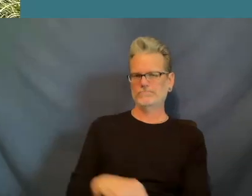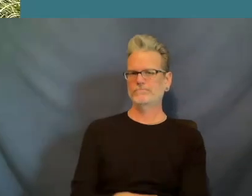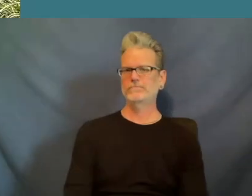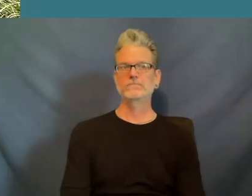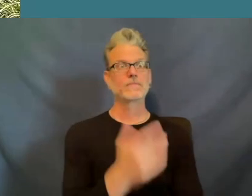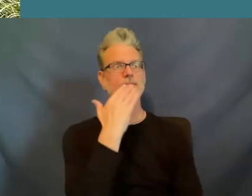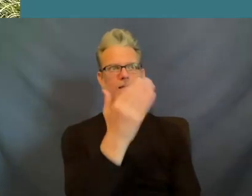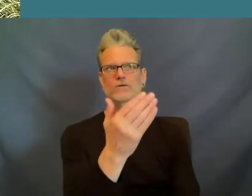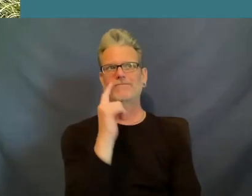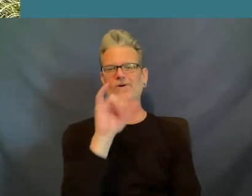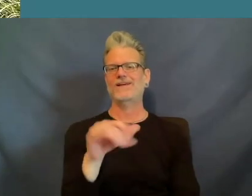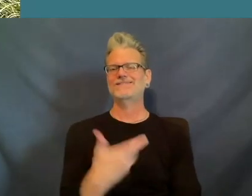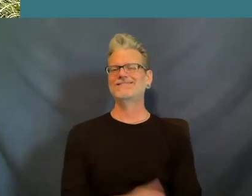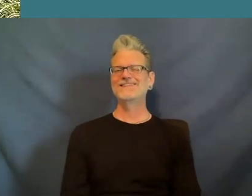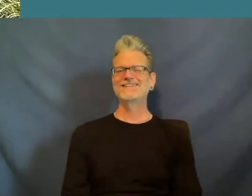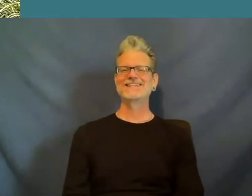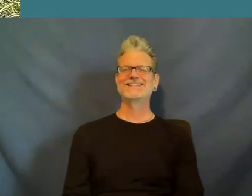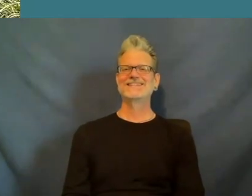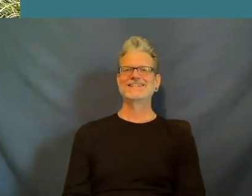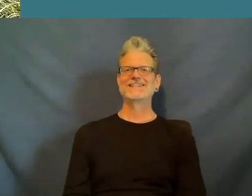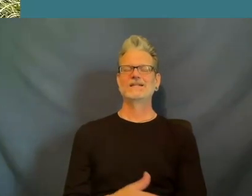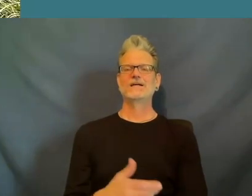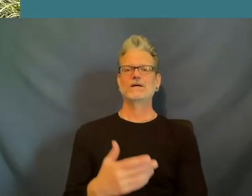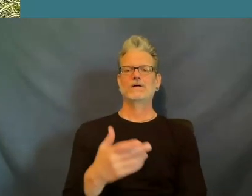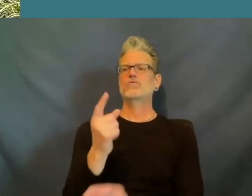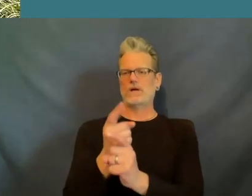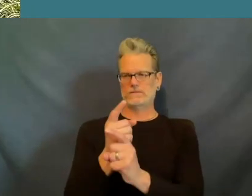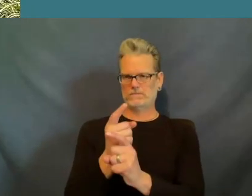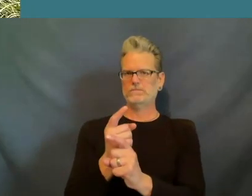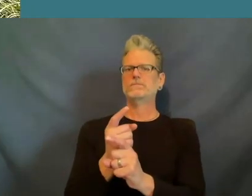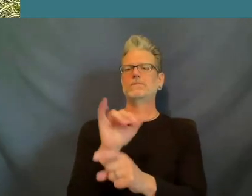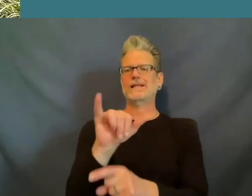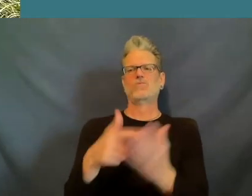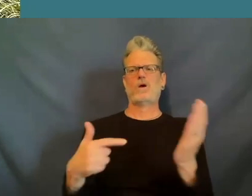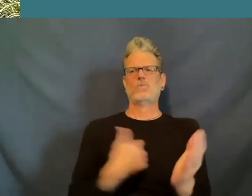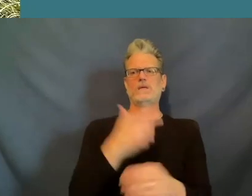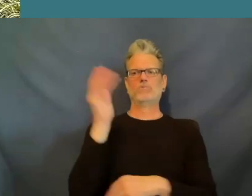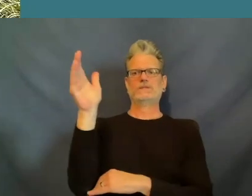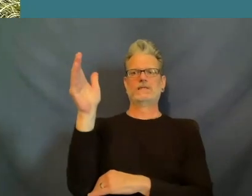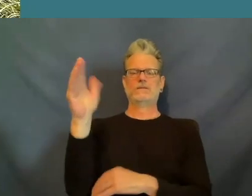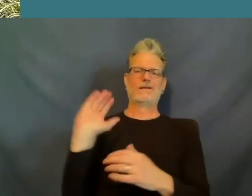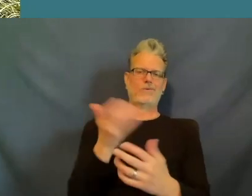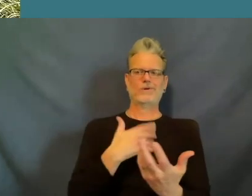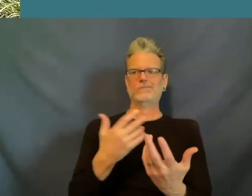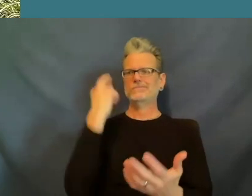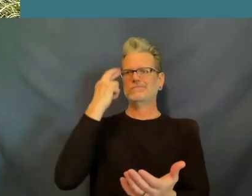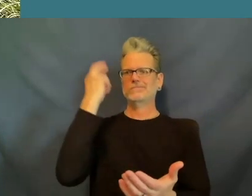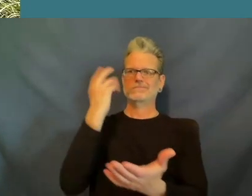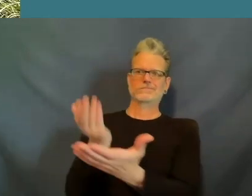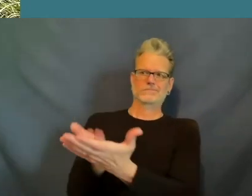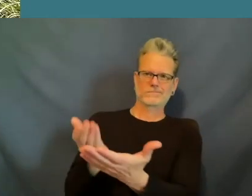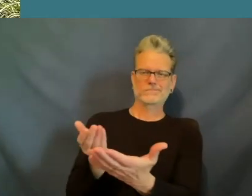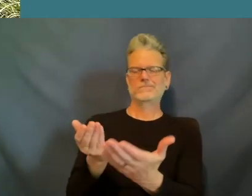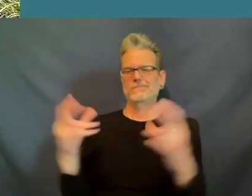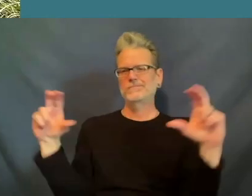the clarification. And that is part of what we present in our justification when offering those matches,